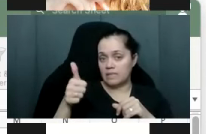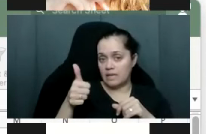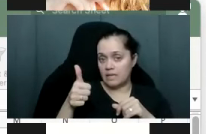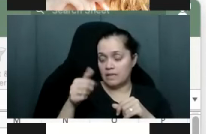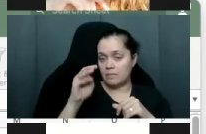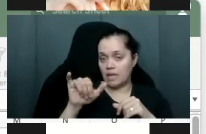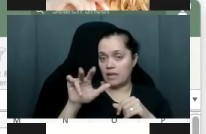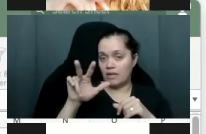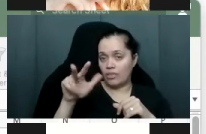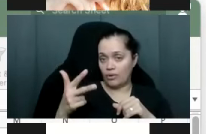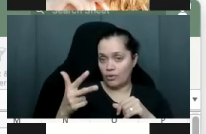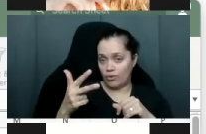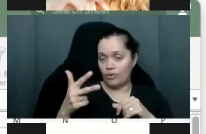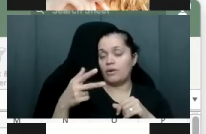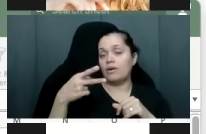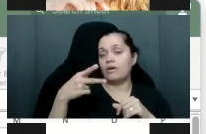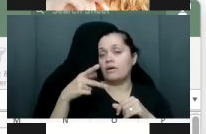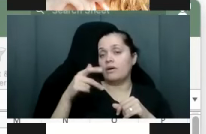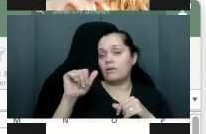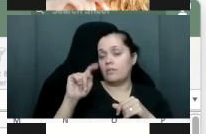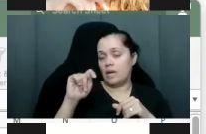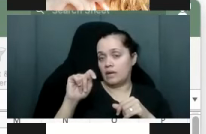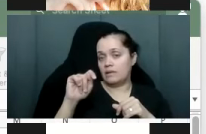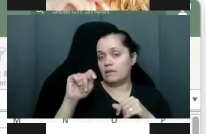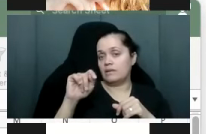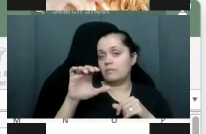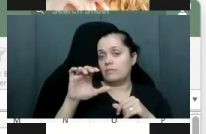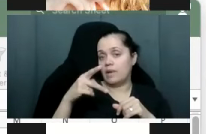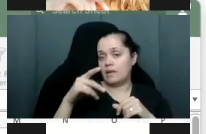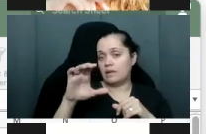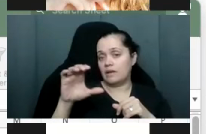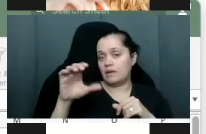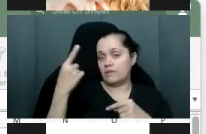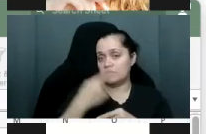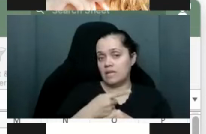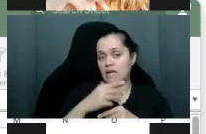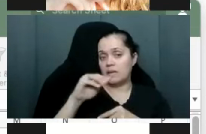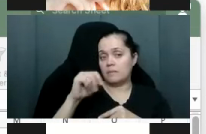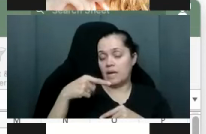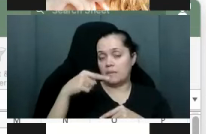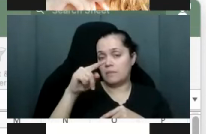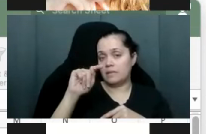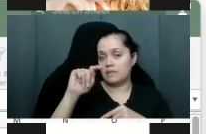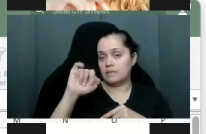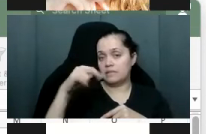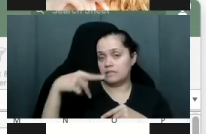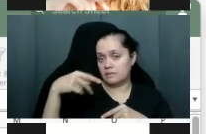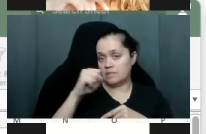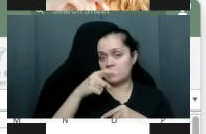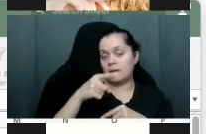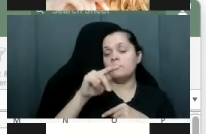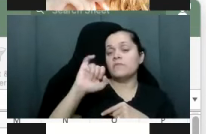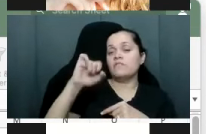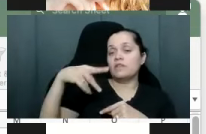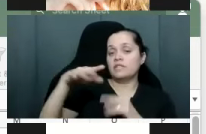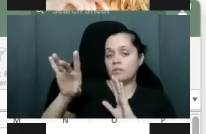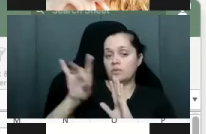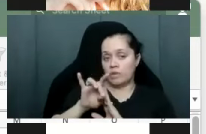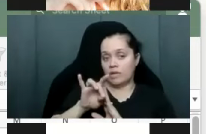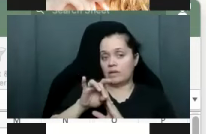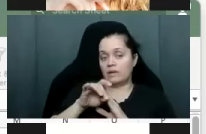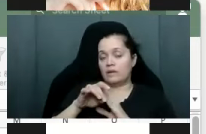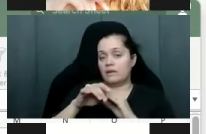3rd, Padlet Canvas Day and Map Quiz Tips. So if for your map quiz tip you choose the